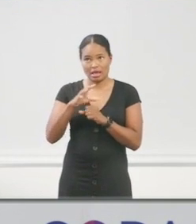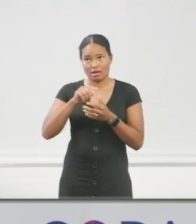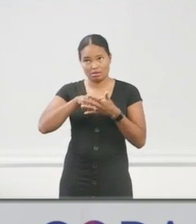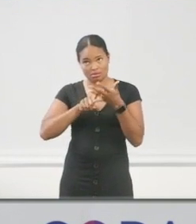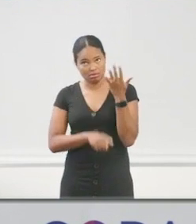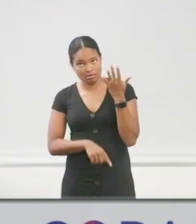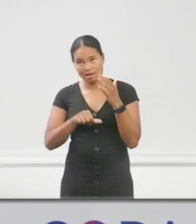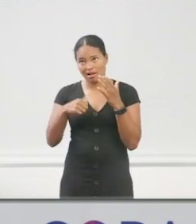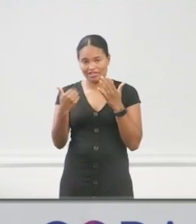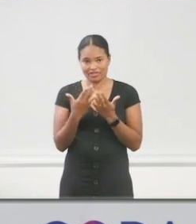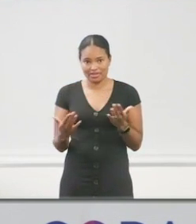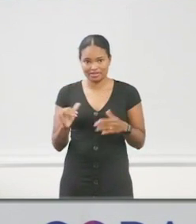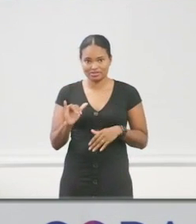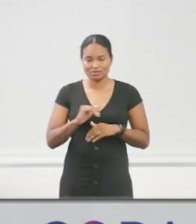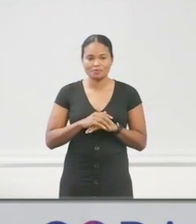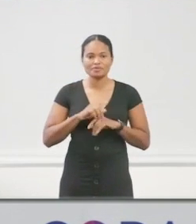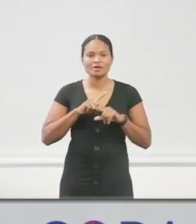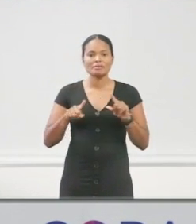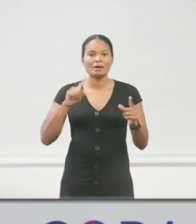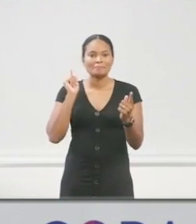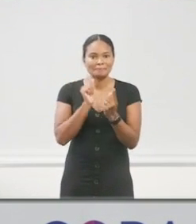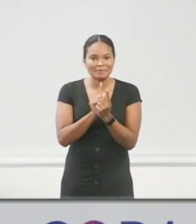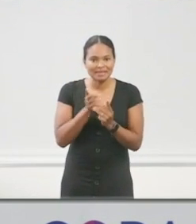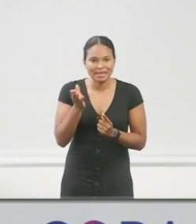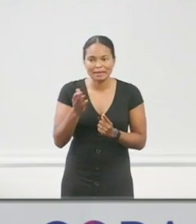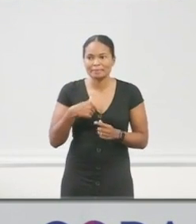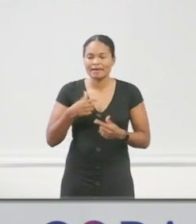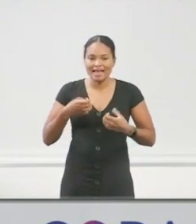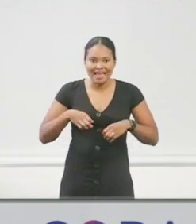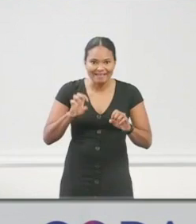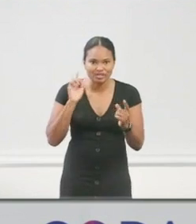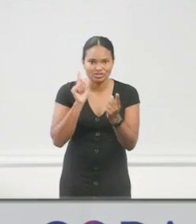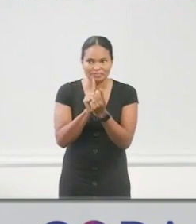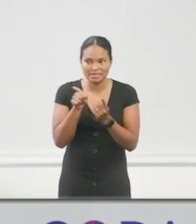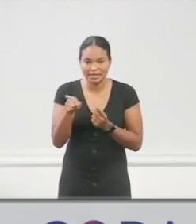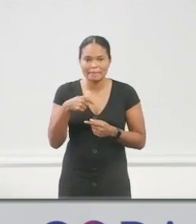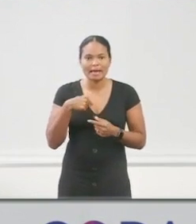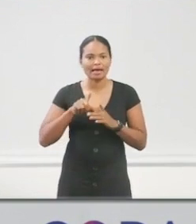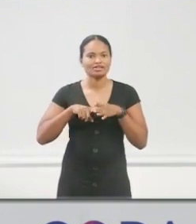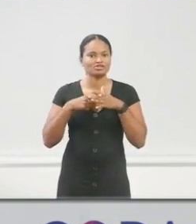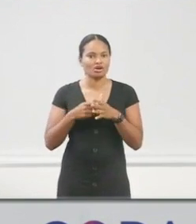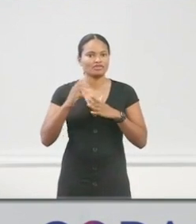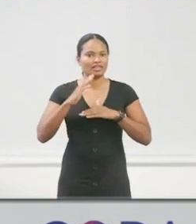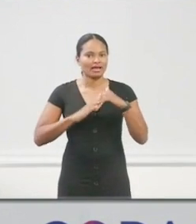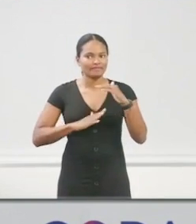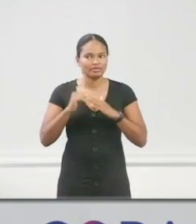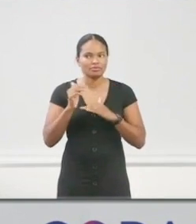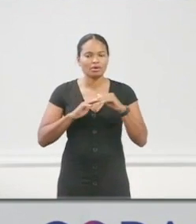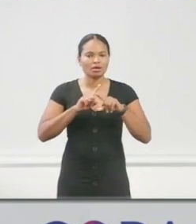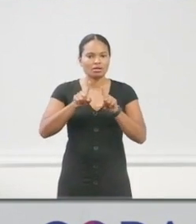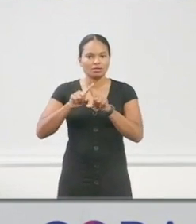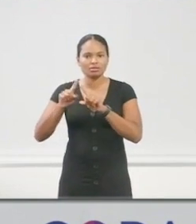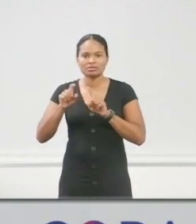But meeting him and making the effort to meet him is why I start to feel comfortable in a lot of situations.